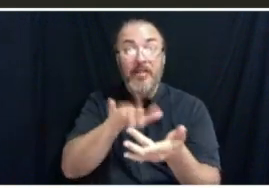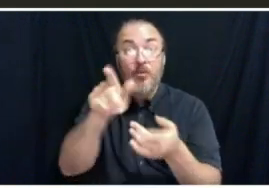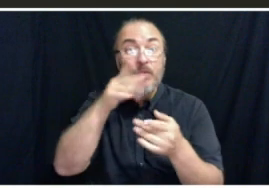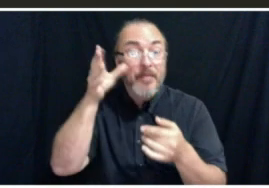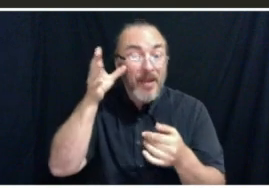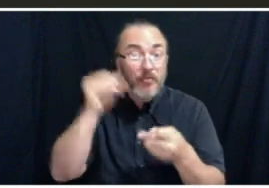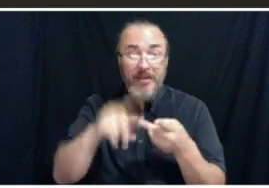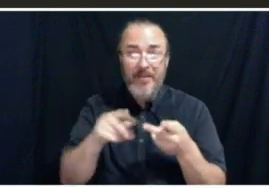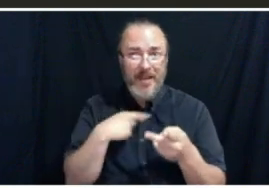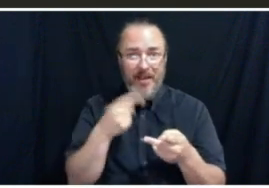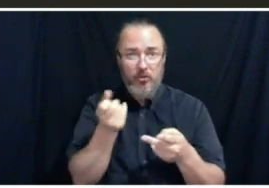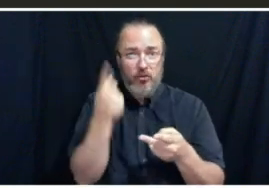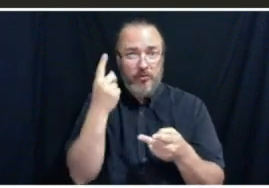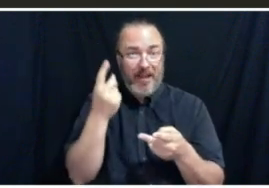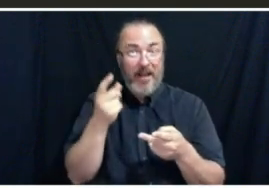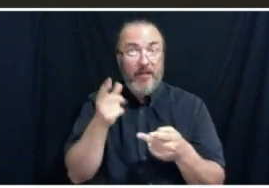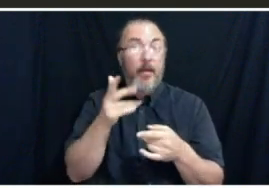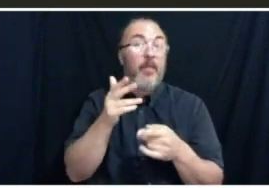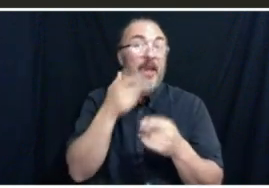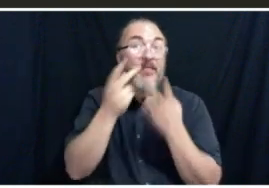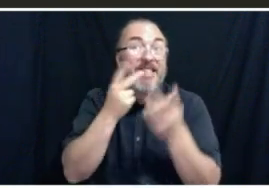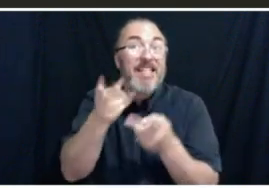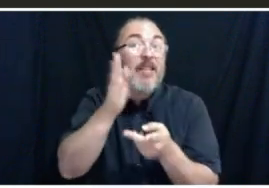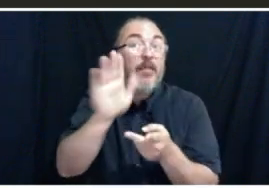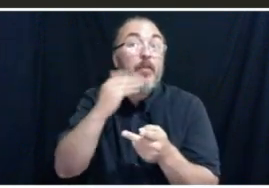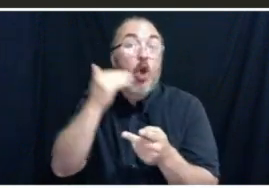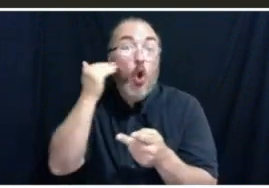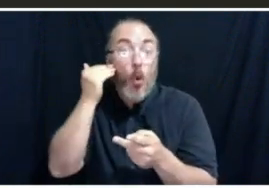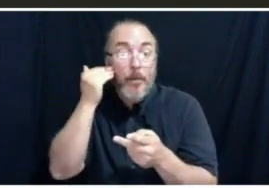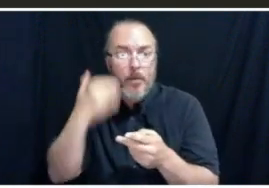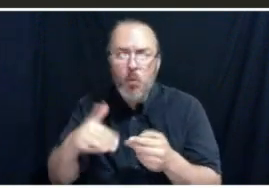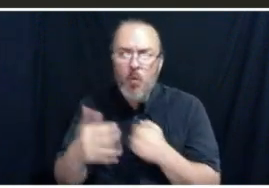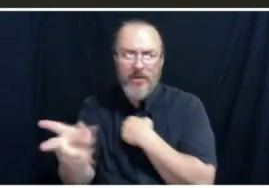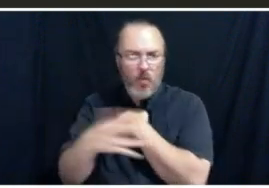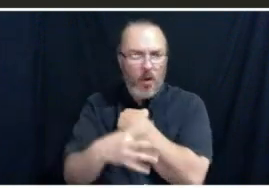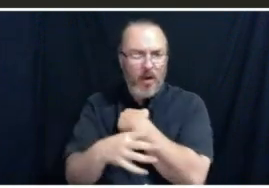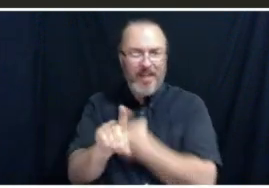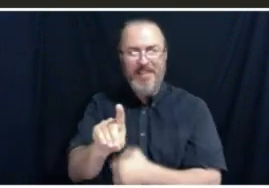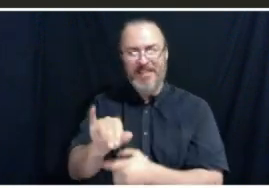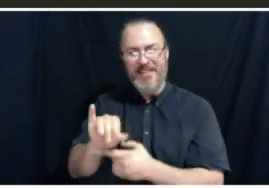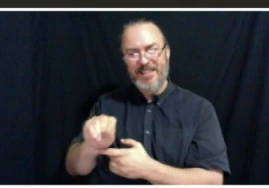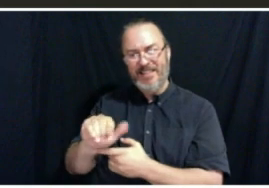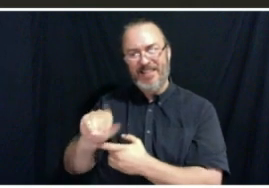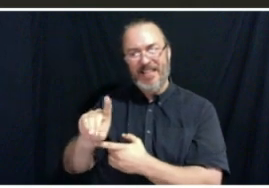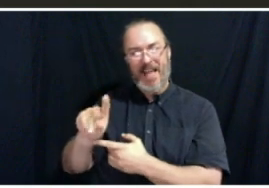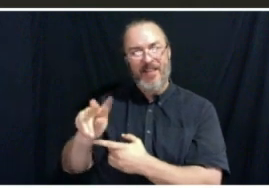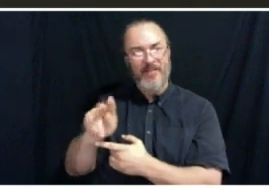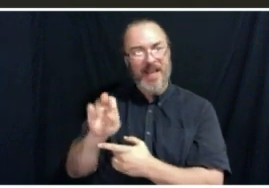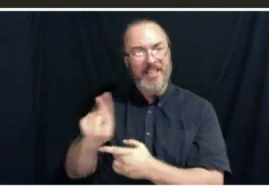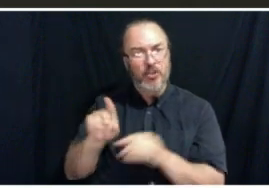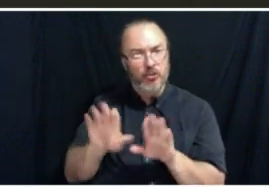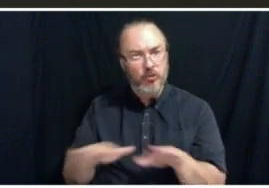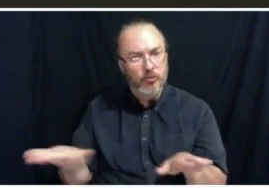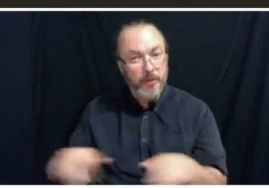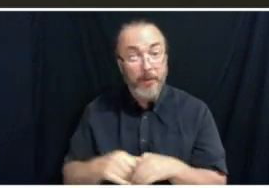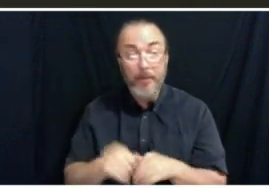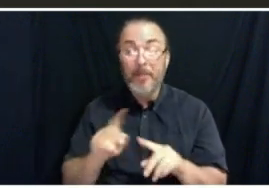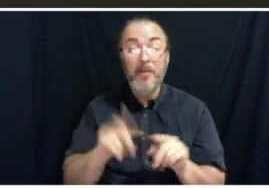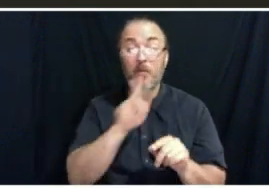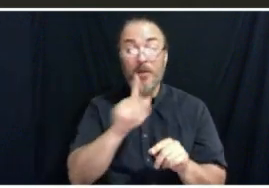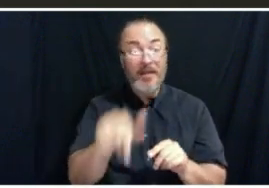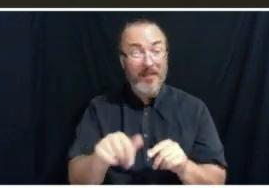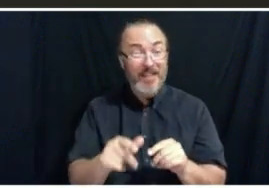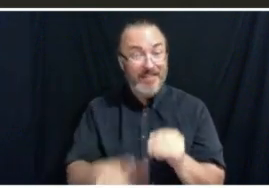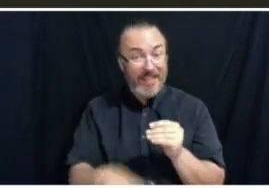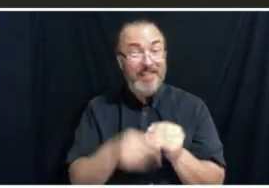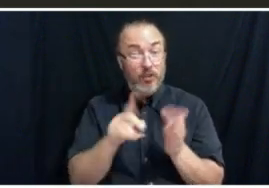the homes of the most disadvantaged. But this, and I would conclude my point, could be a sign of hope, that this additional check with reality